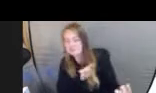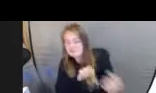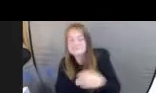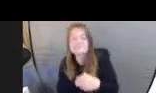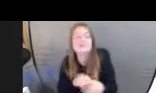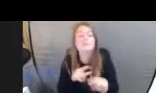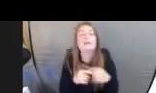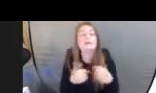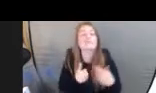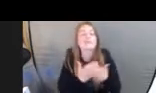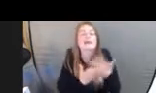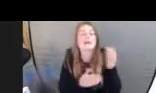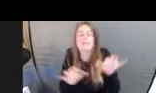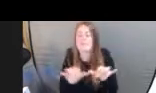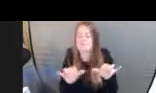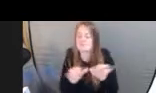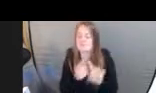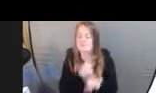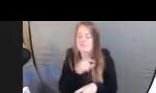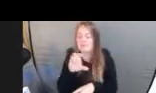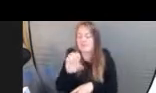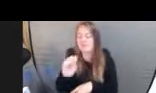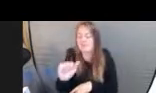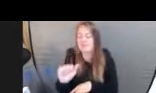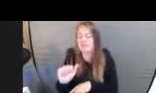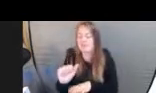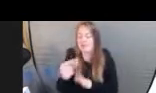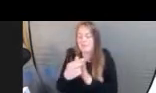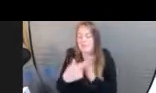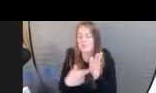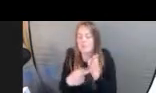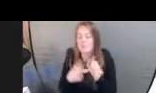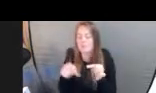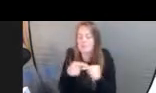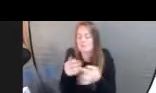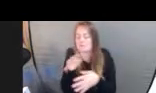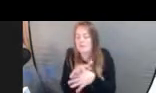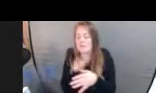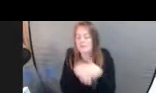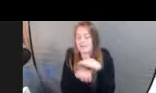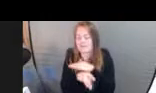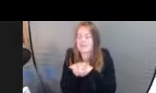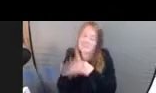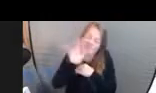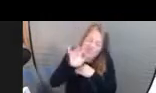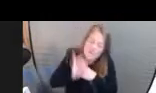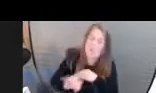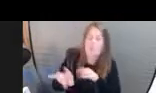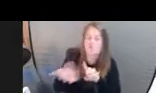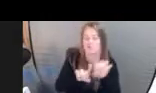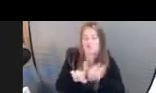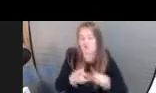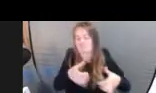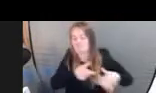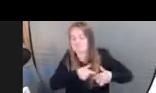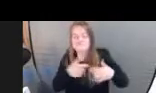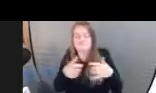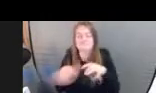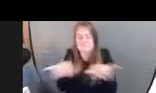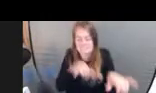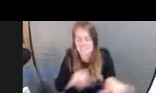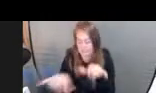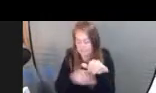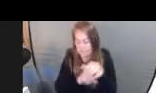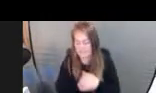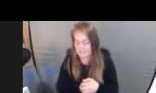measurements from the CSA guidelines for optimal accessibility. This is like the gold standard that goes above and beyond building code. Okay, so for